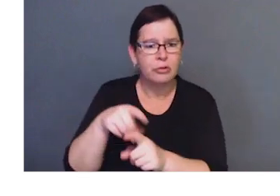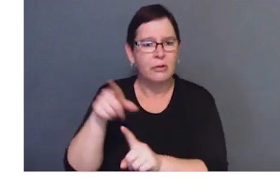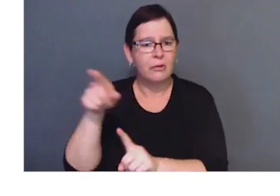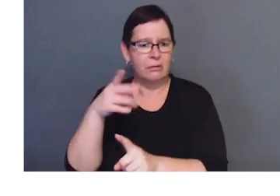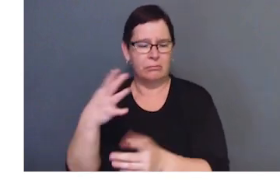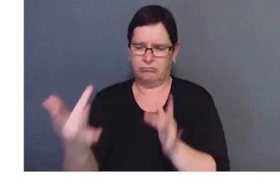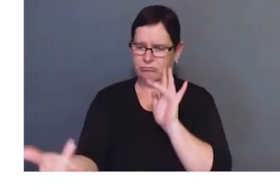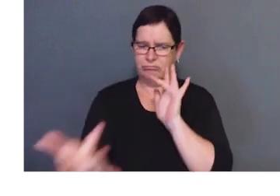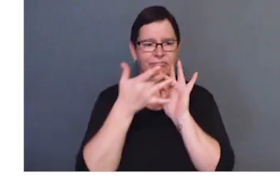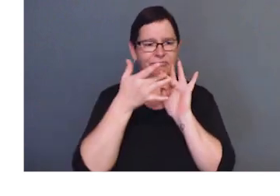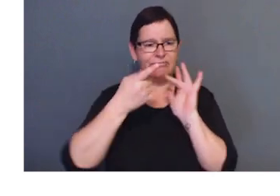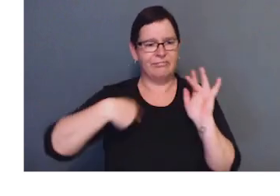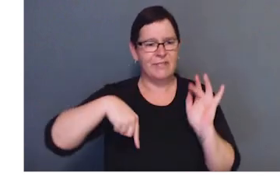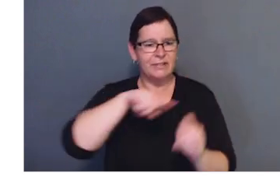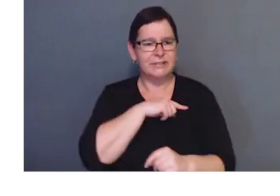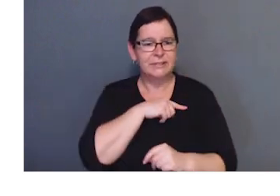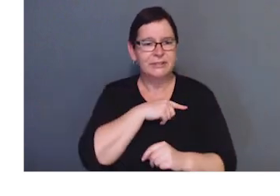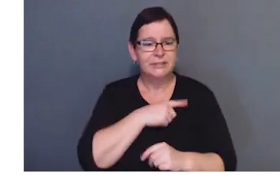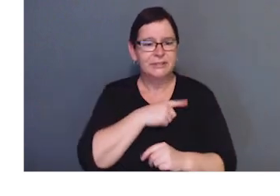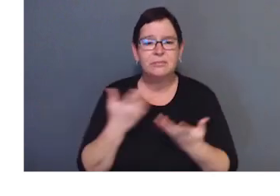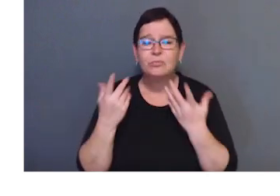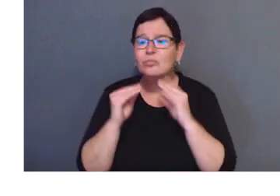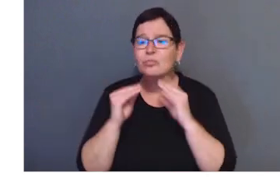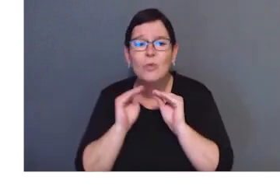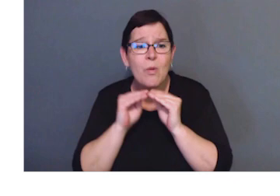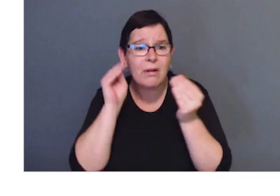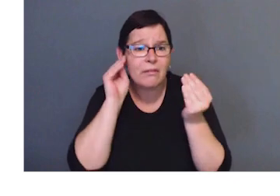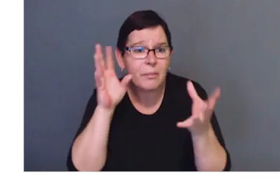web address shown on your screen.